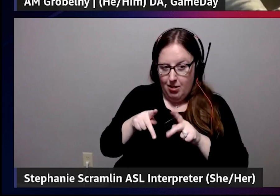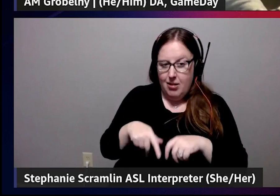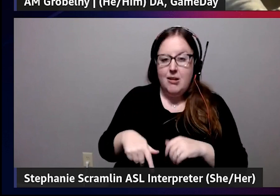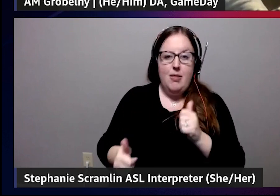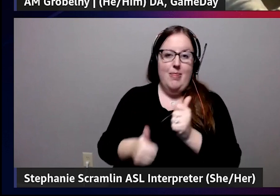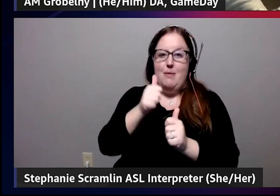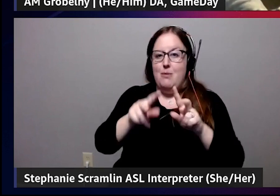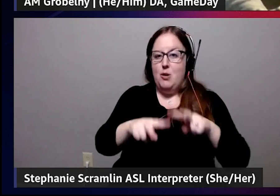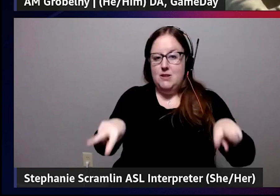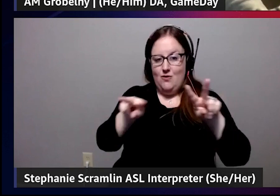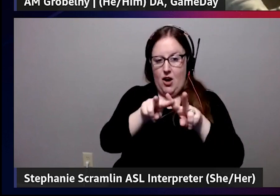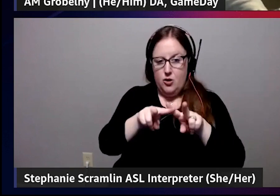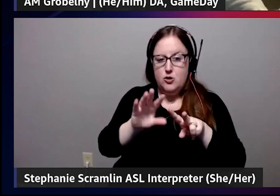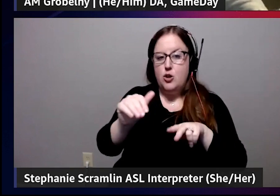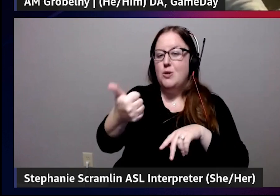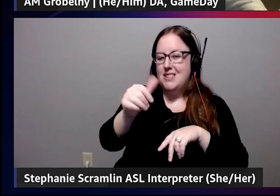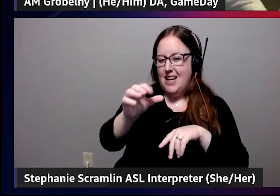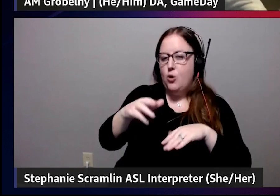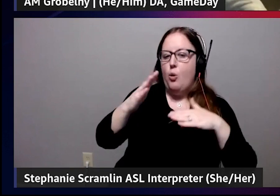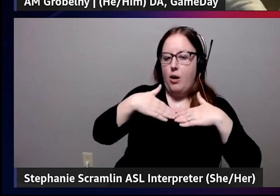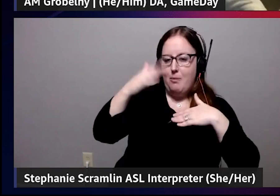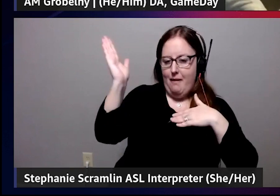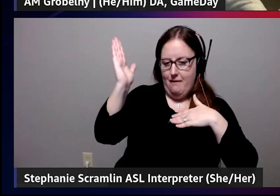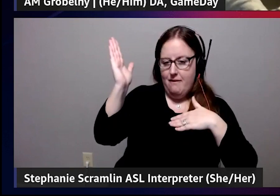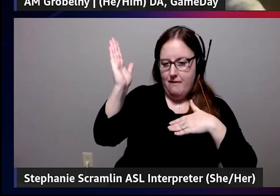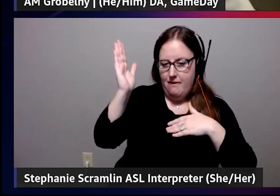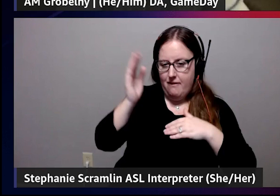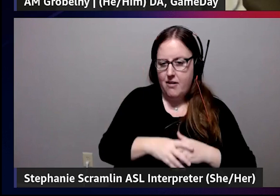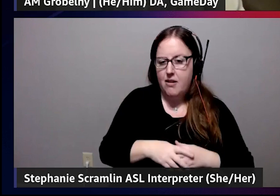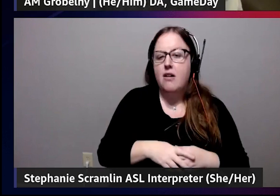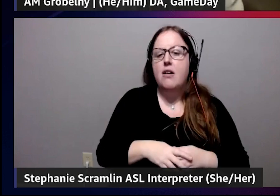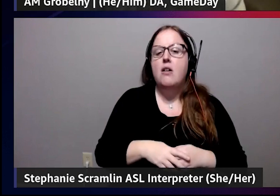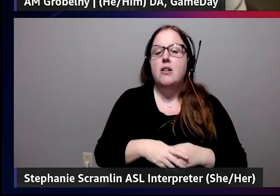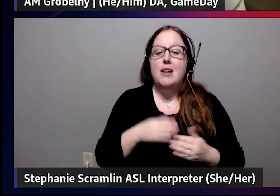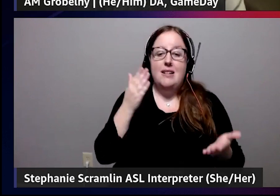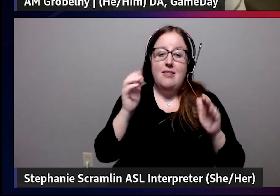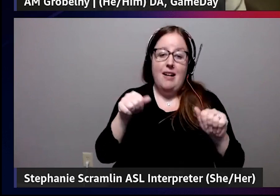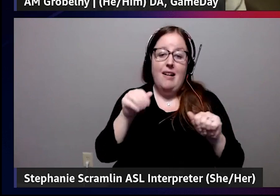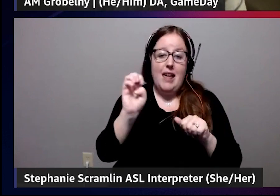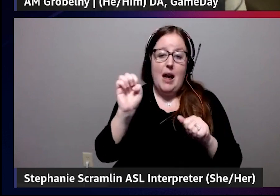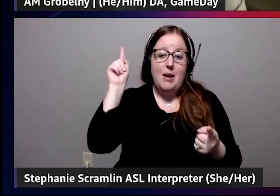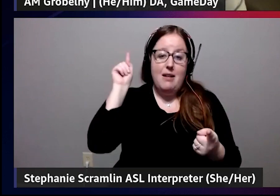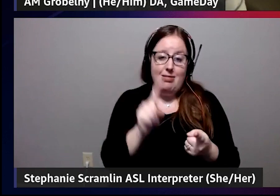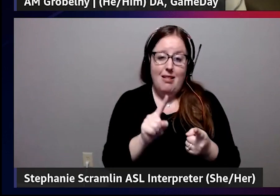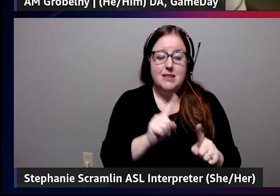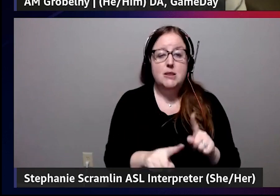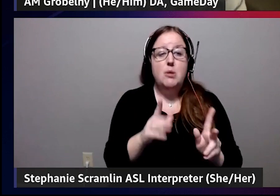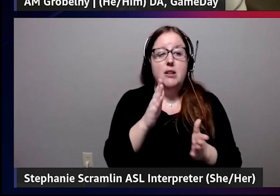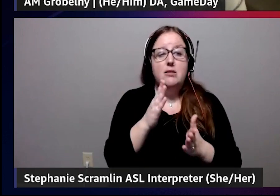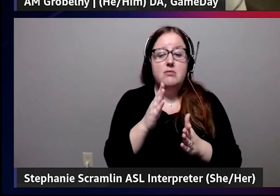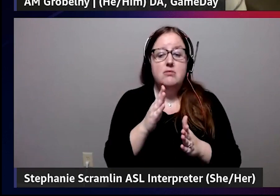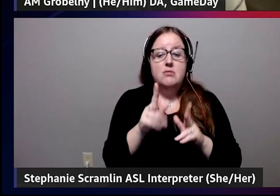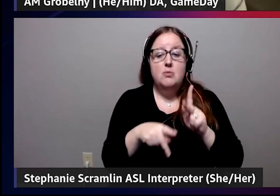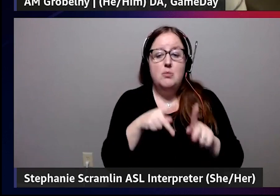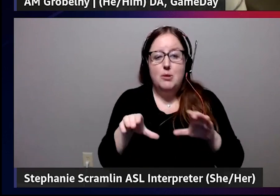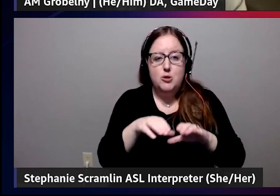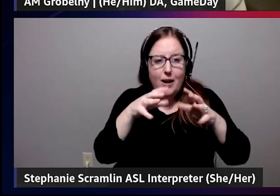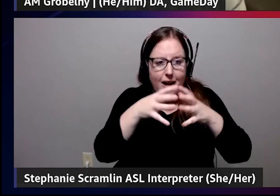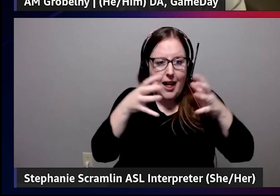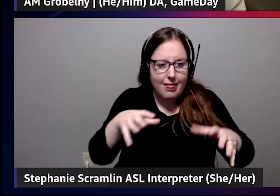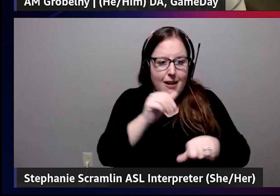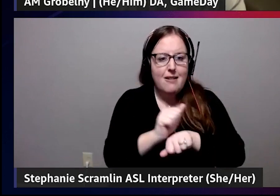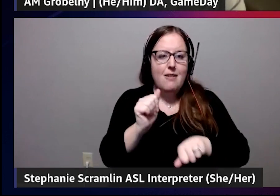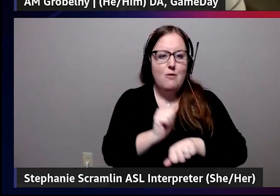of SelectStar, so 10 or more. Usually it could be less, but these are people that are doing a ton of work to